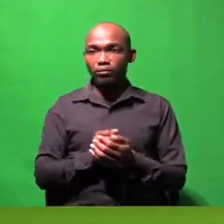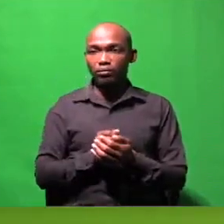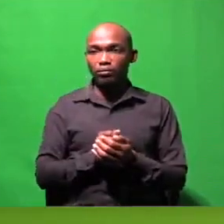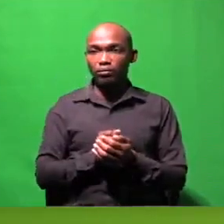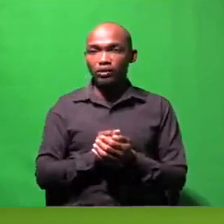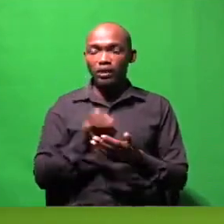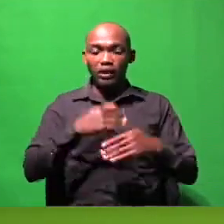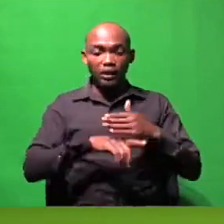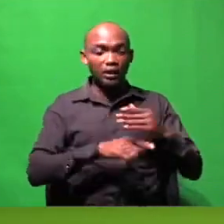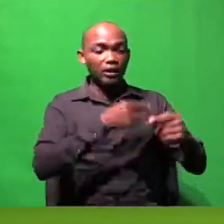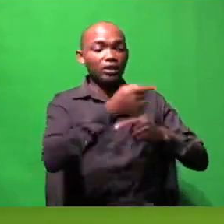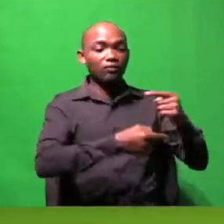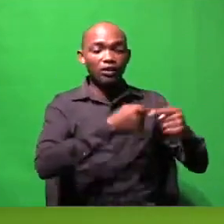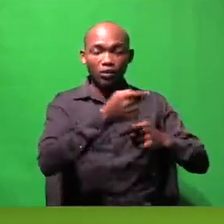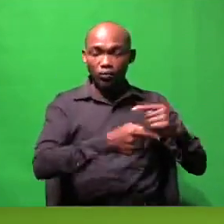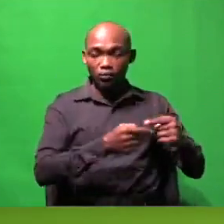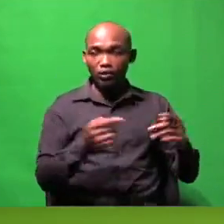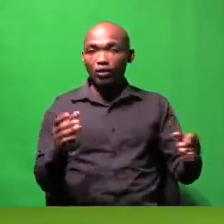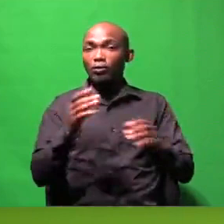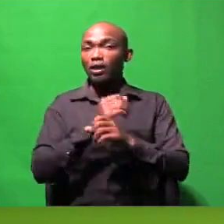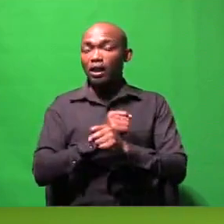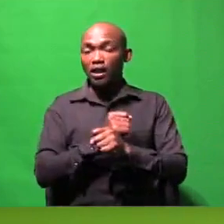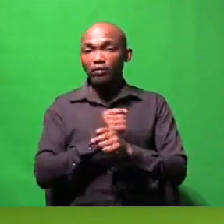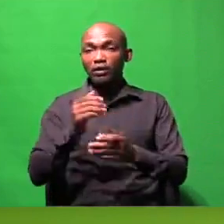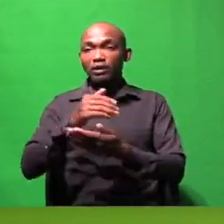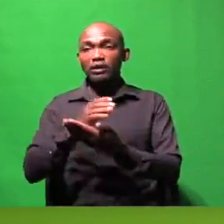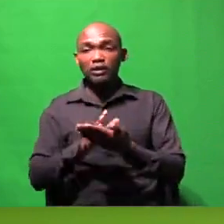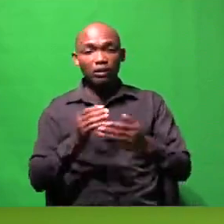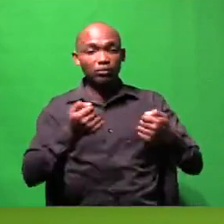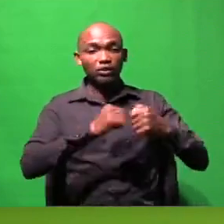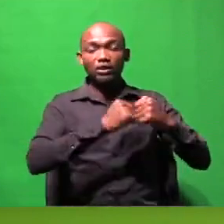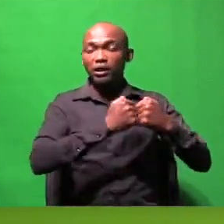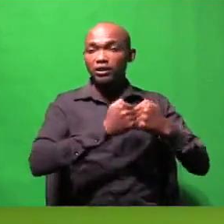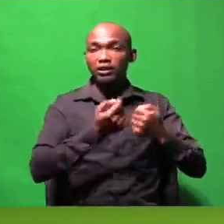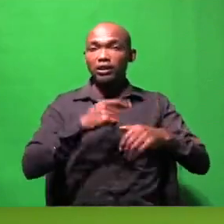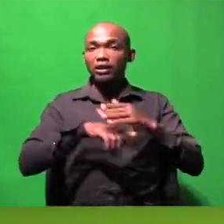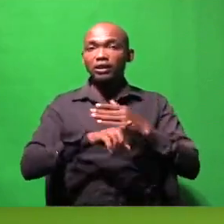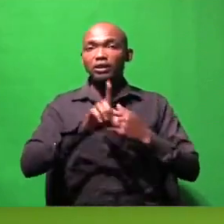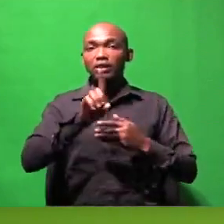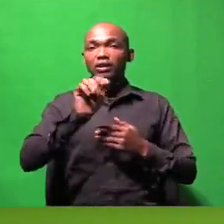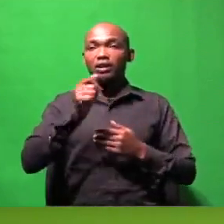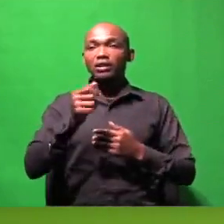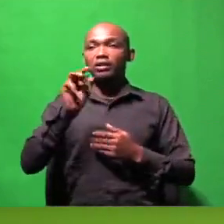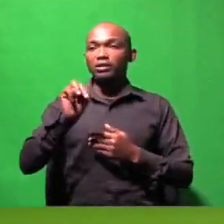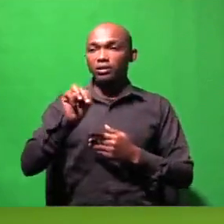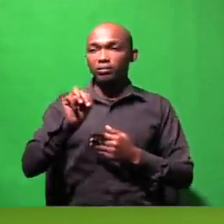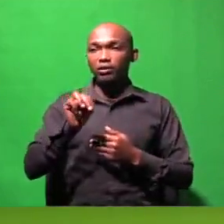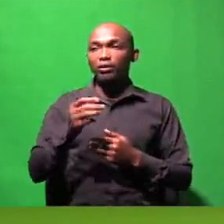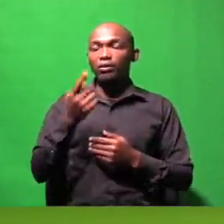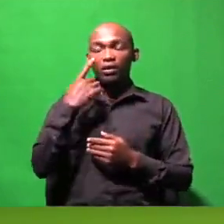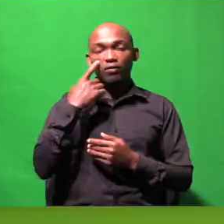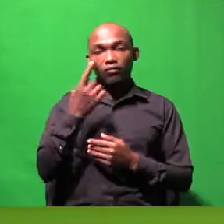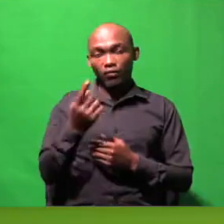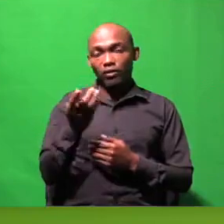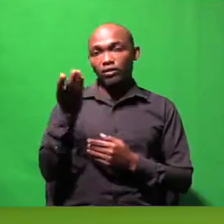In development, we always have some challenges. As Dalton, we found that Dalton